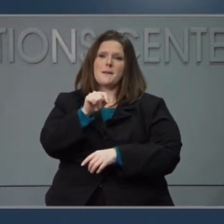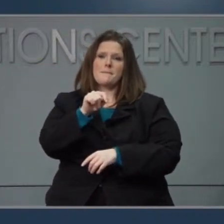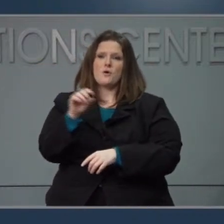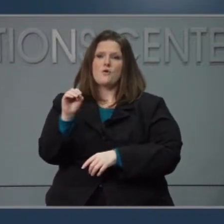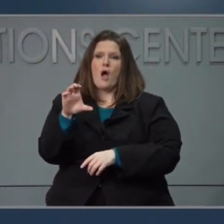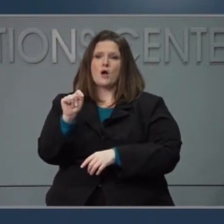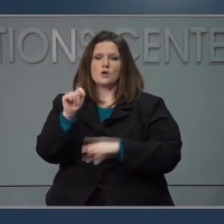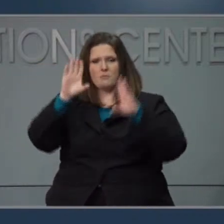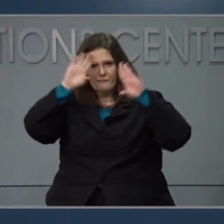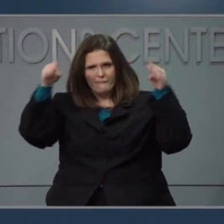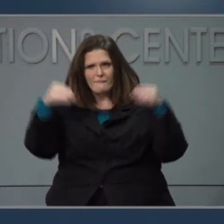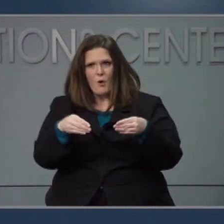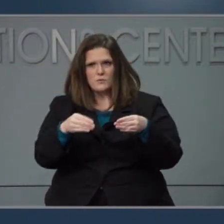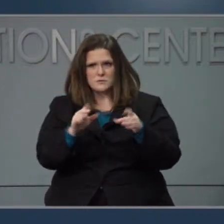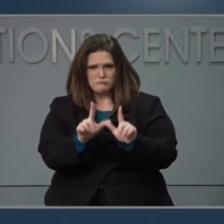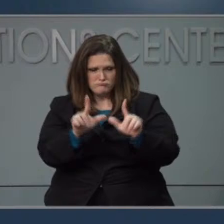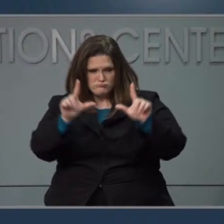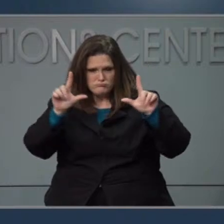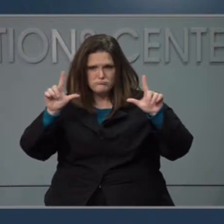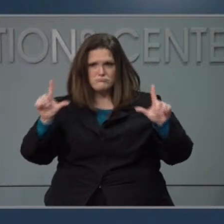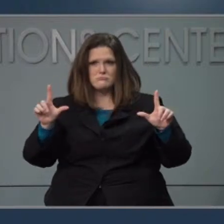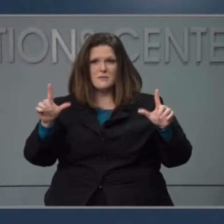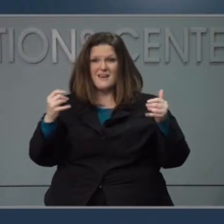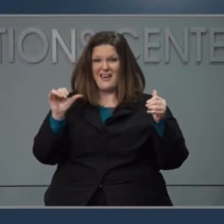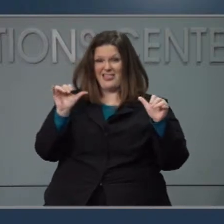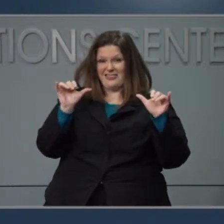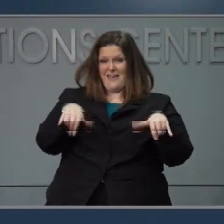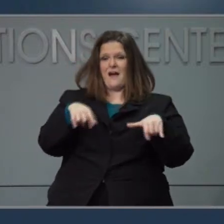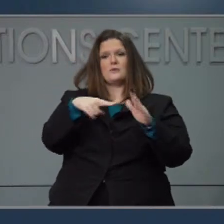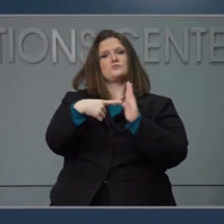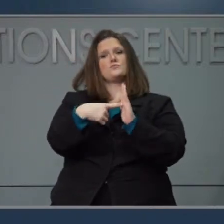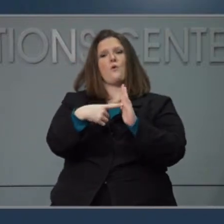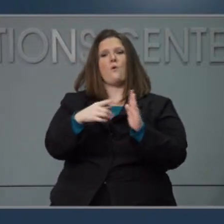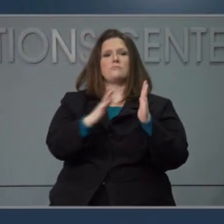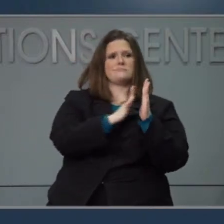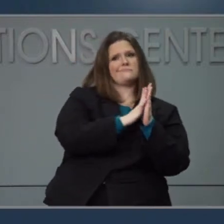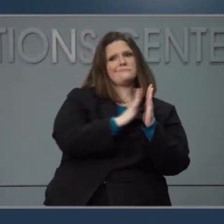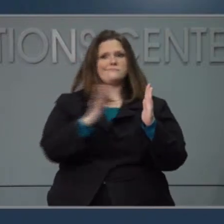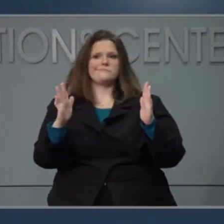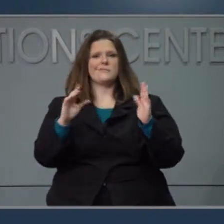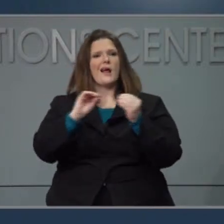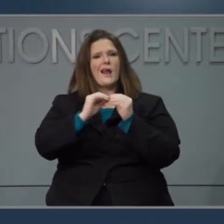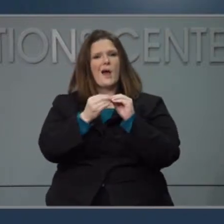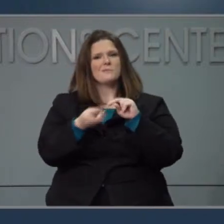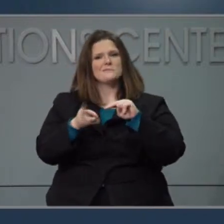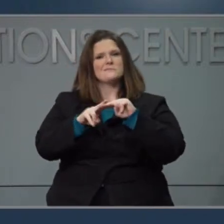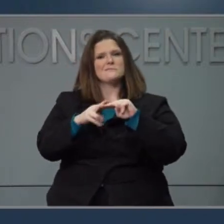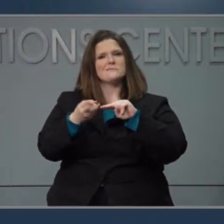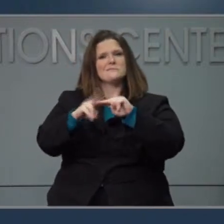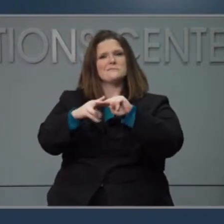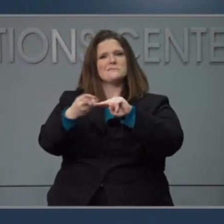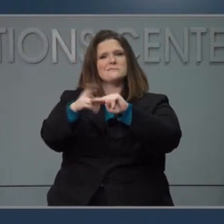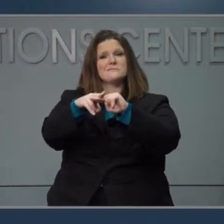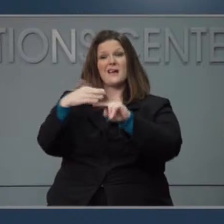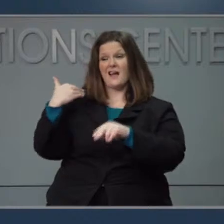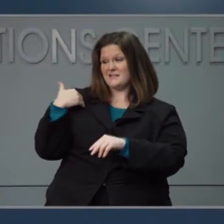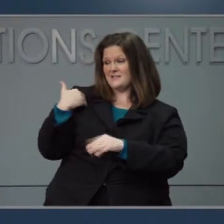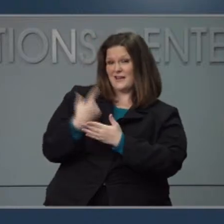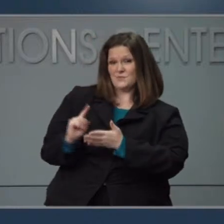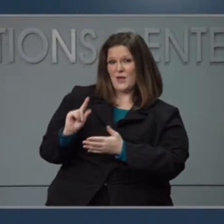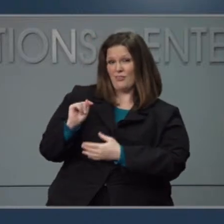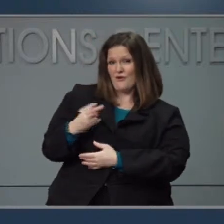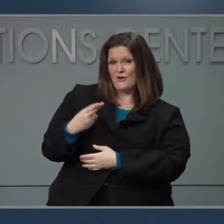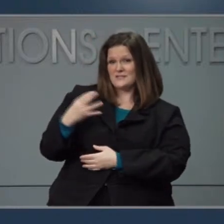at the yellow line, that our cases are trending up. Last Thursday and Friday, we had our highest number of daily